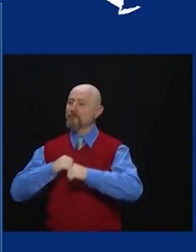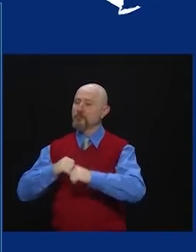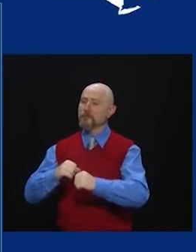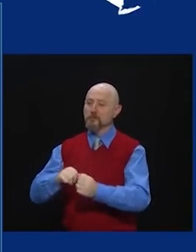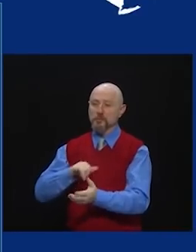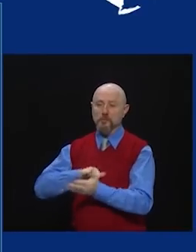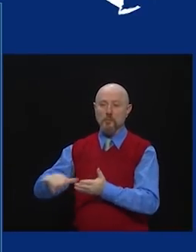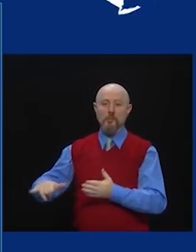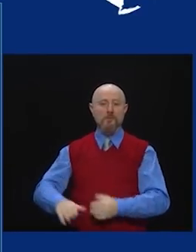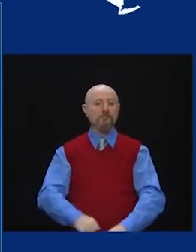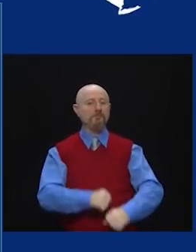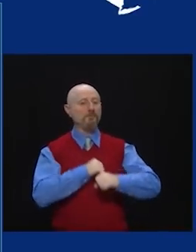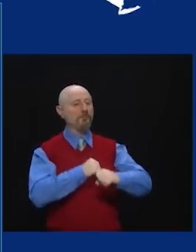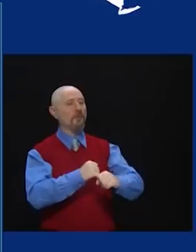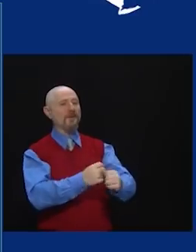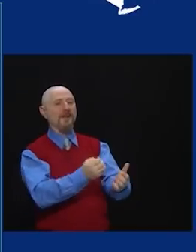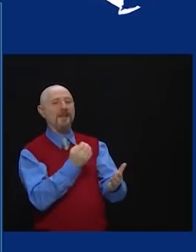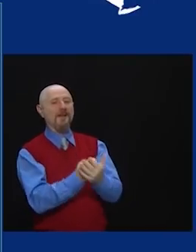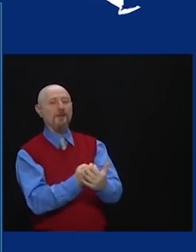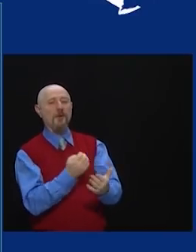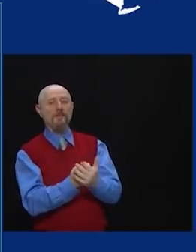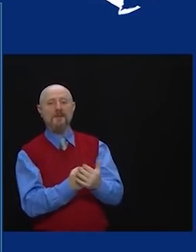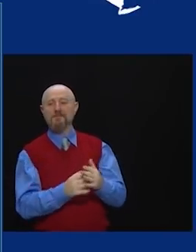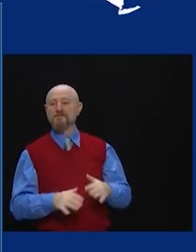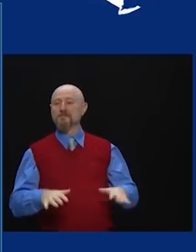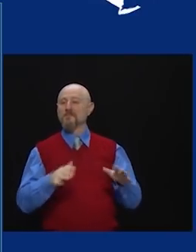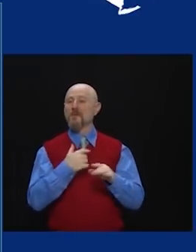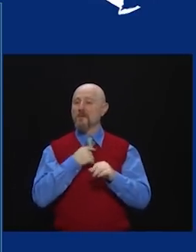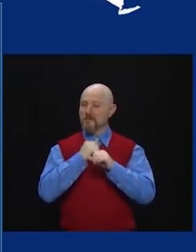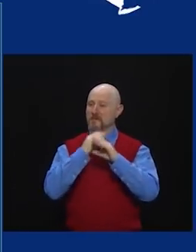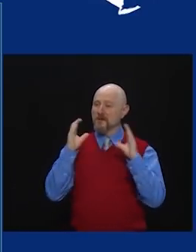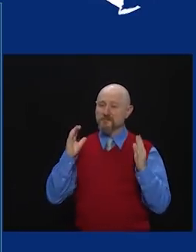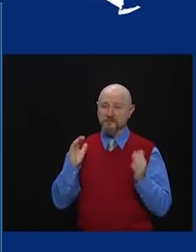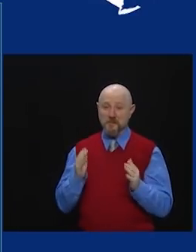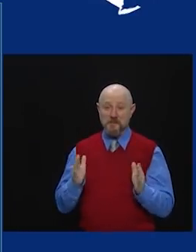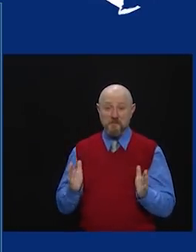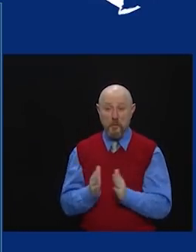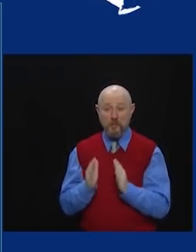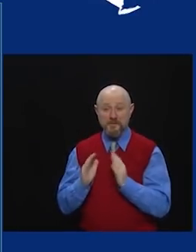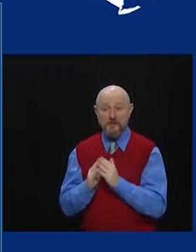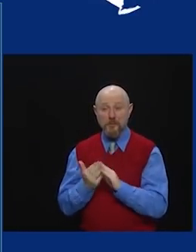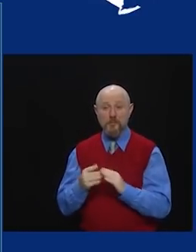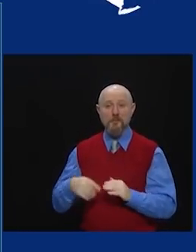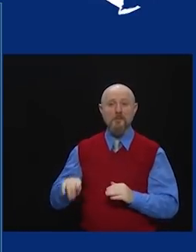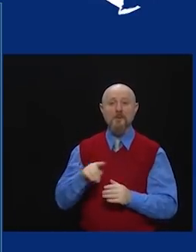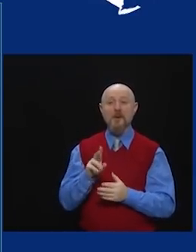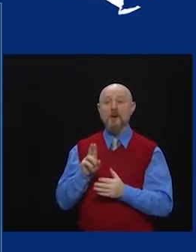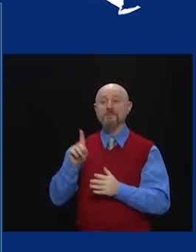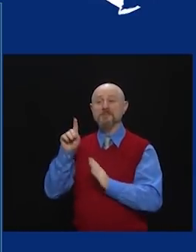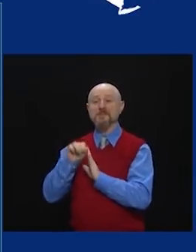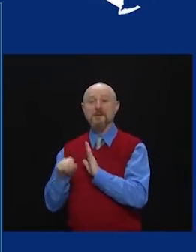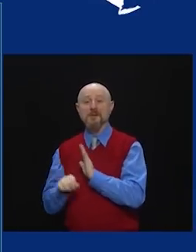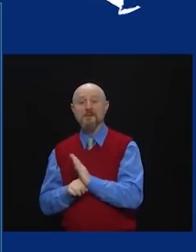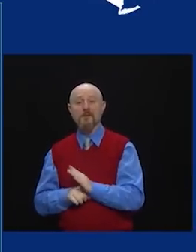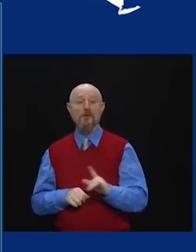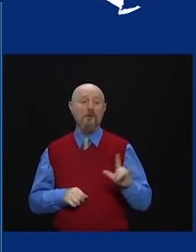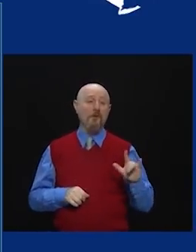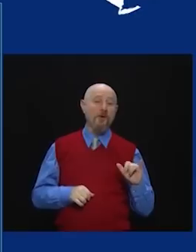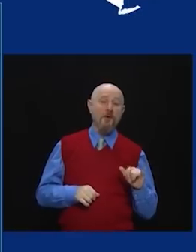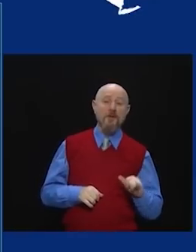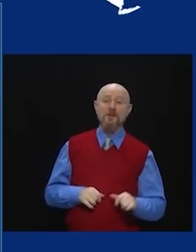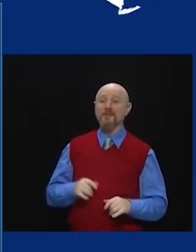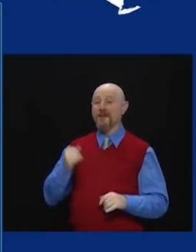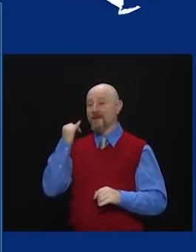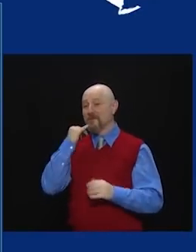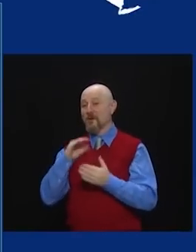think about what happens to many of the smaller communities, particularly upstate, Long Island, when a community college shuts down, or a